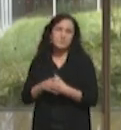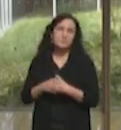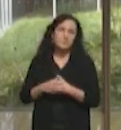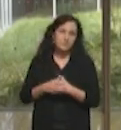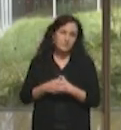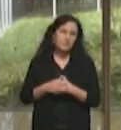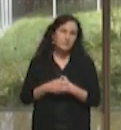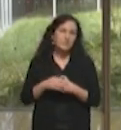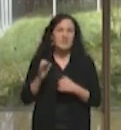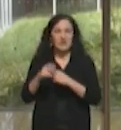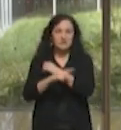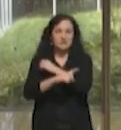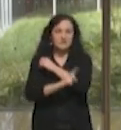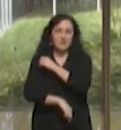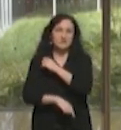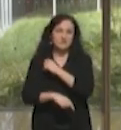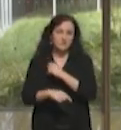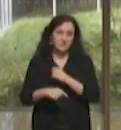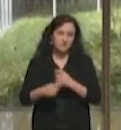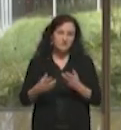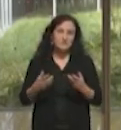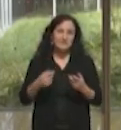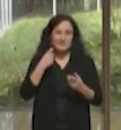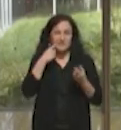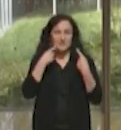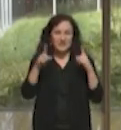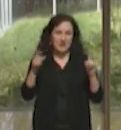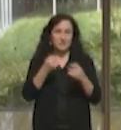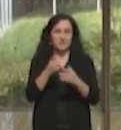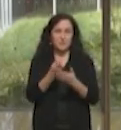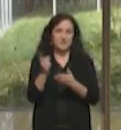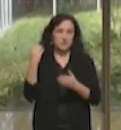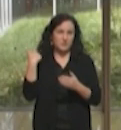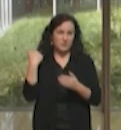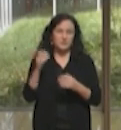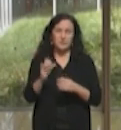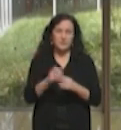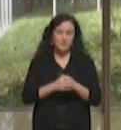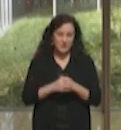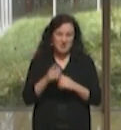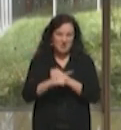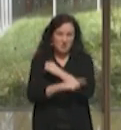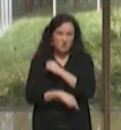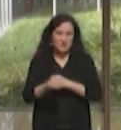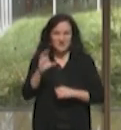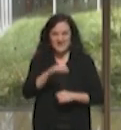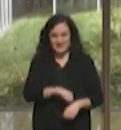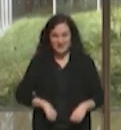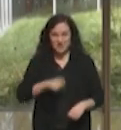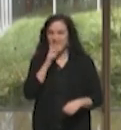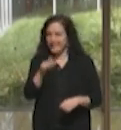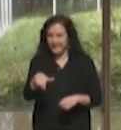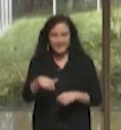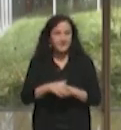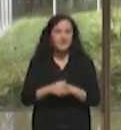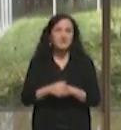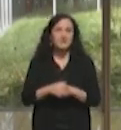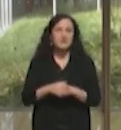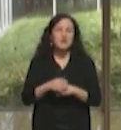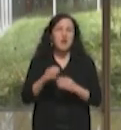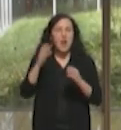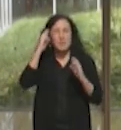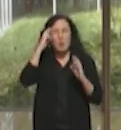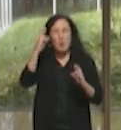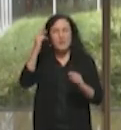having consequences. And we just announced that a few weeks ago as well. So my hope is that these ideas will start driving